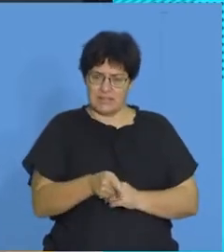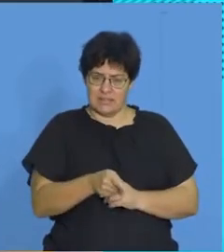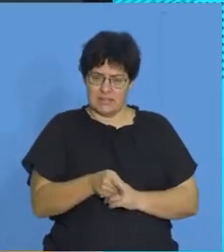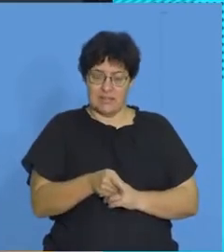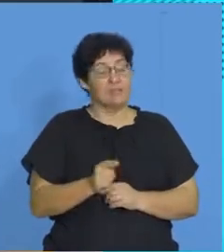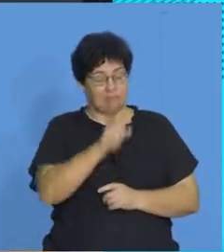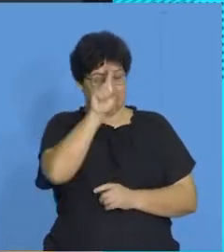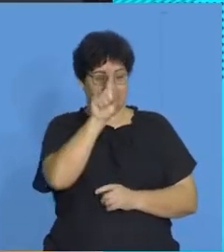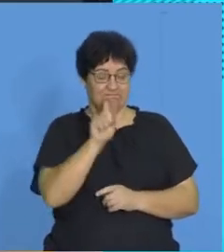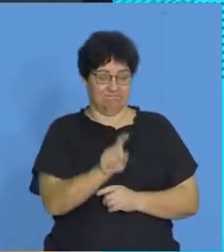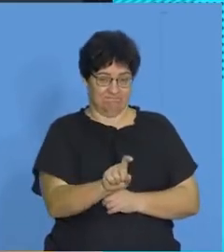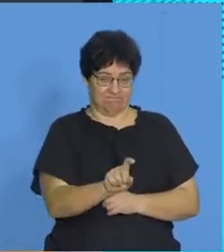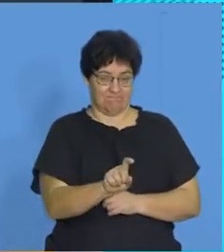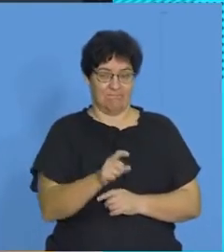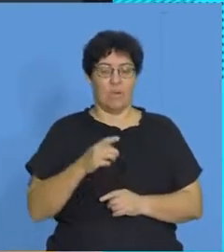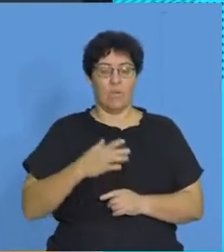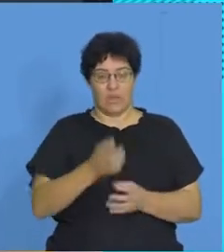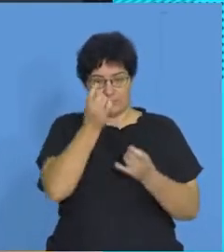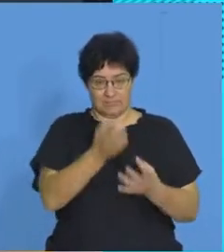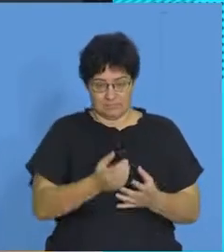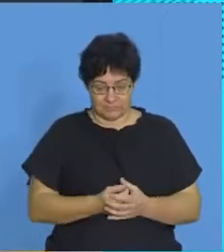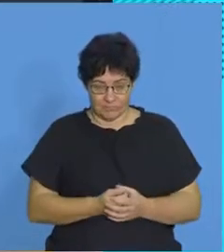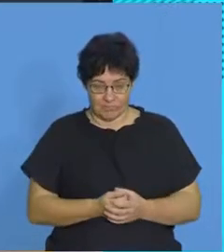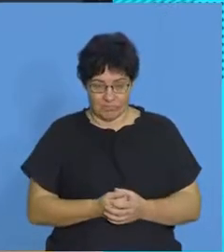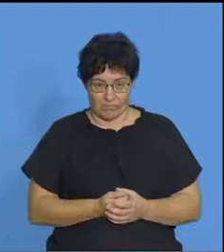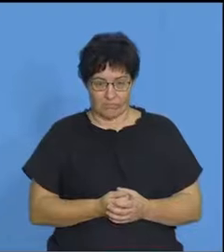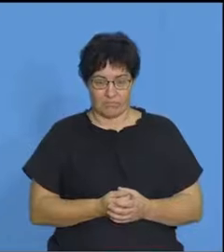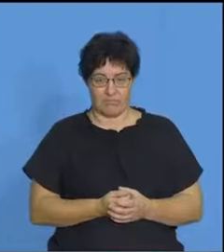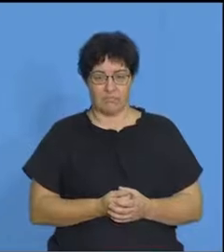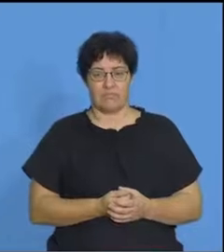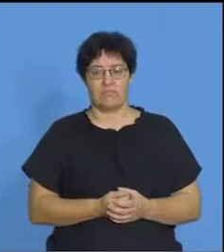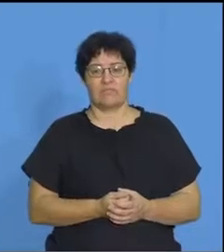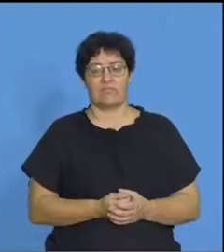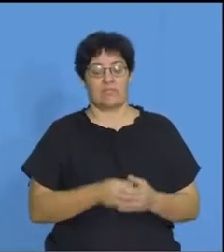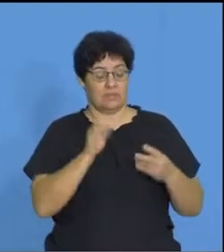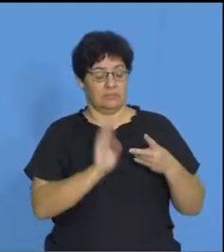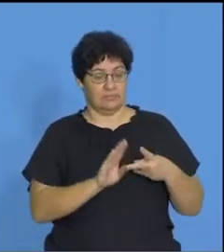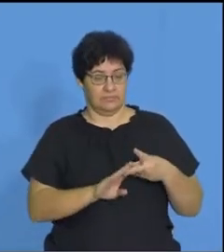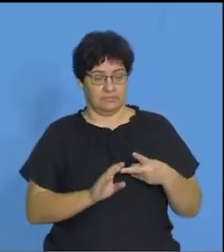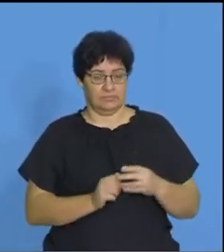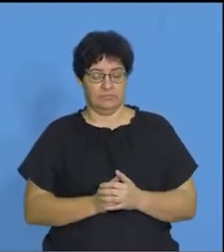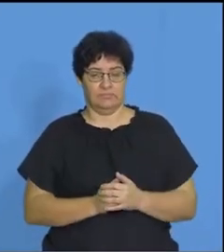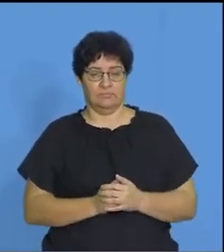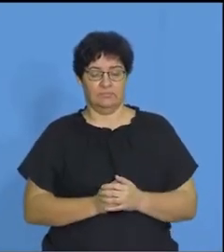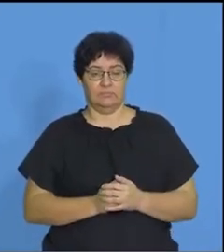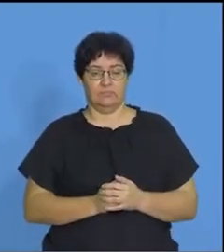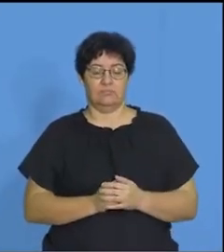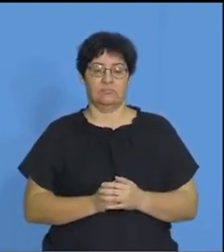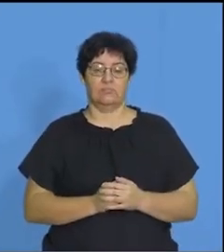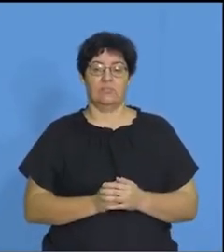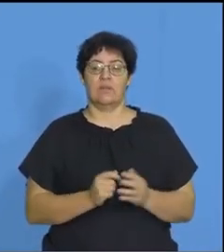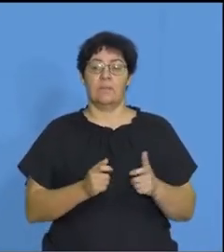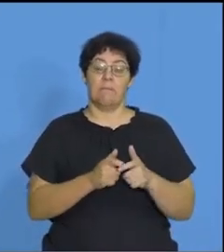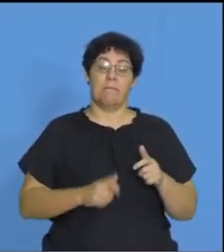the big question that we want to put from the onset. So then again, the second one says, what determines